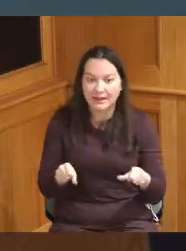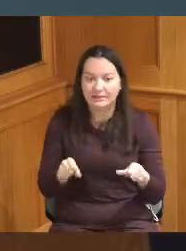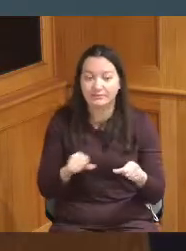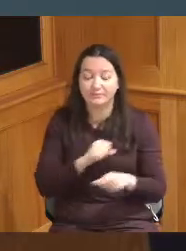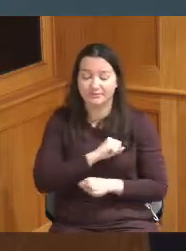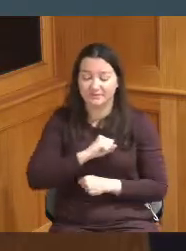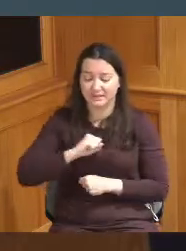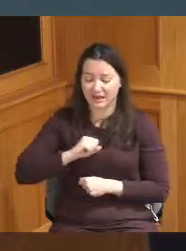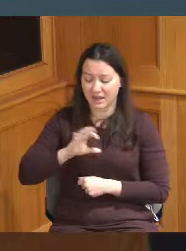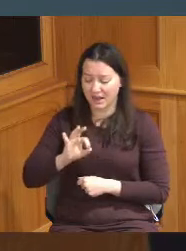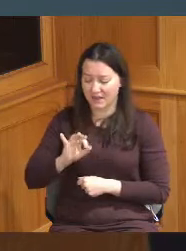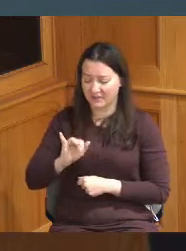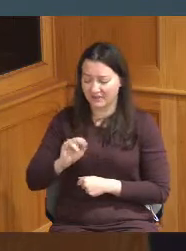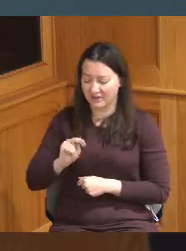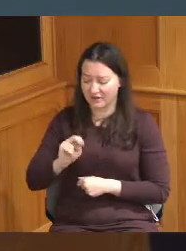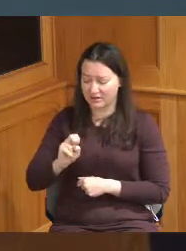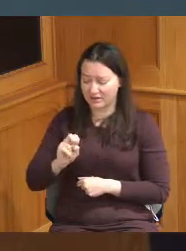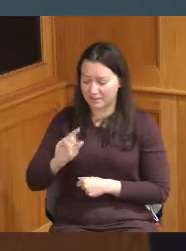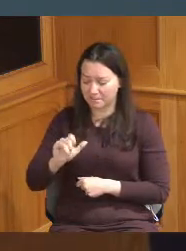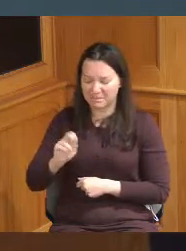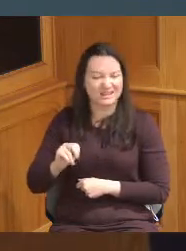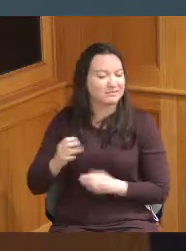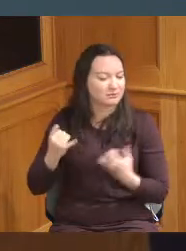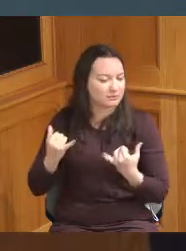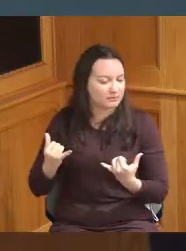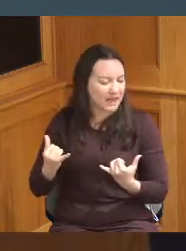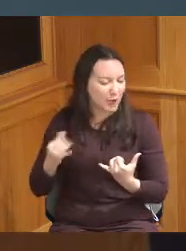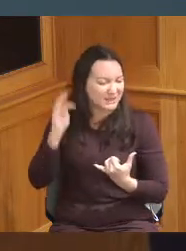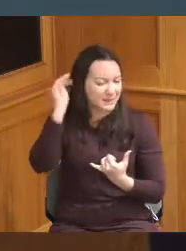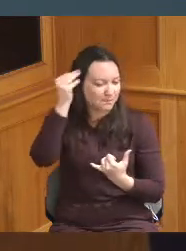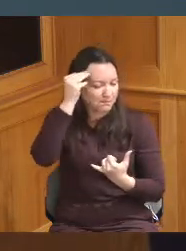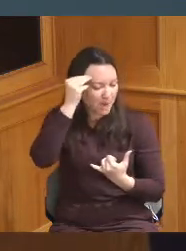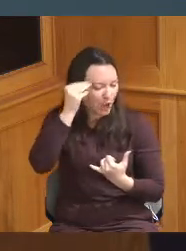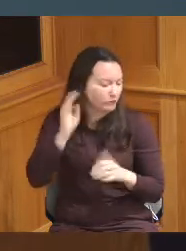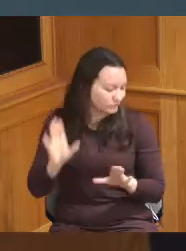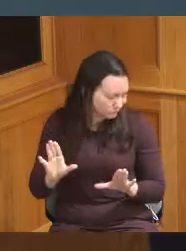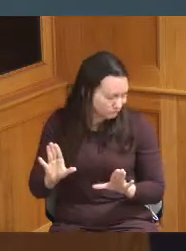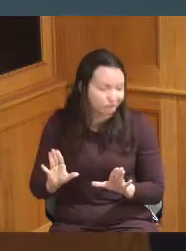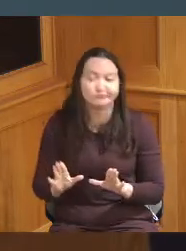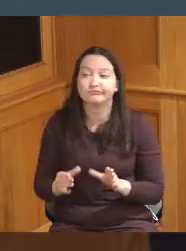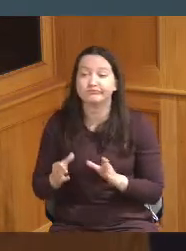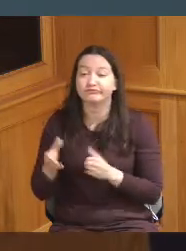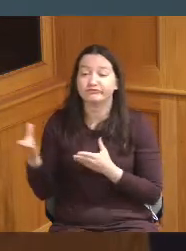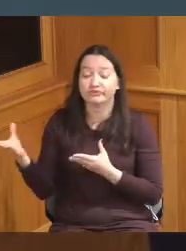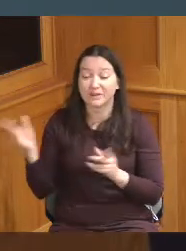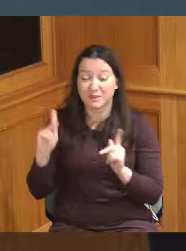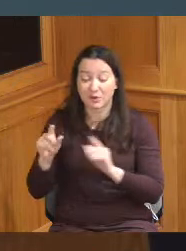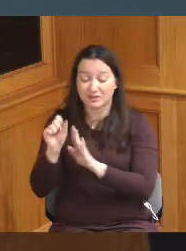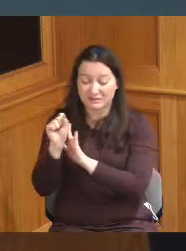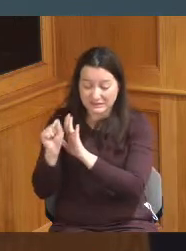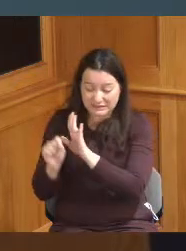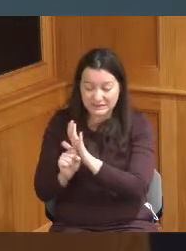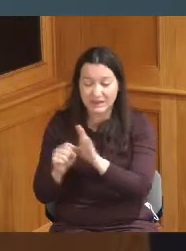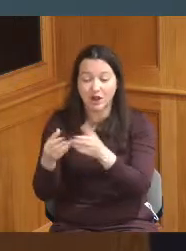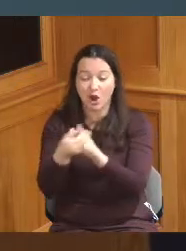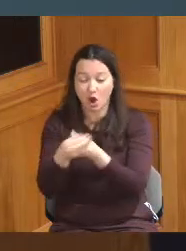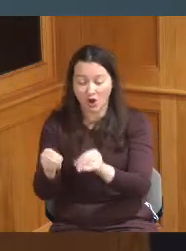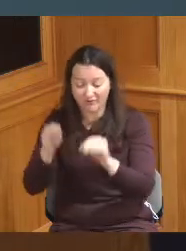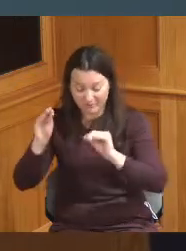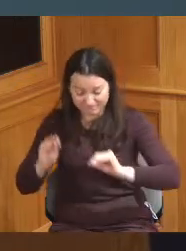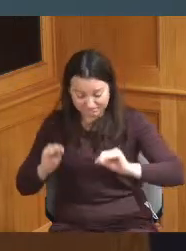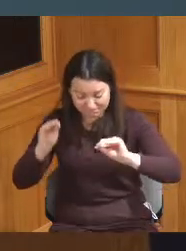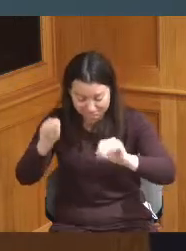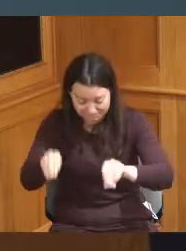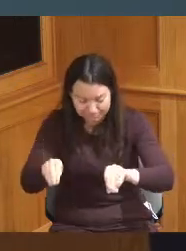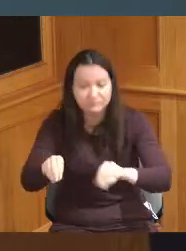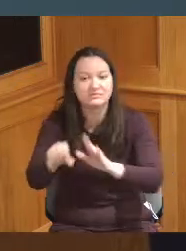Senator Finan, he was the senator then, he's mayor now, actually bring some state offices to come down there